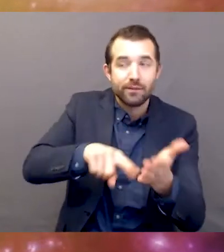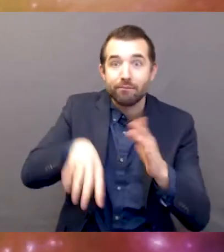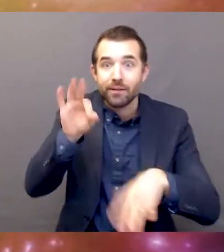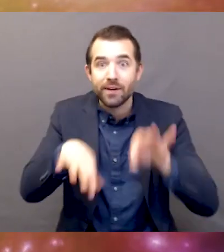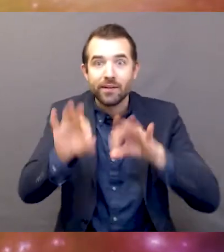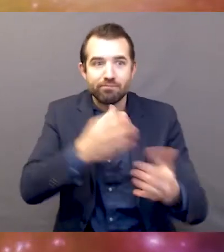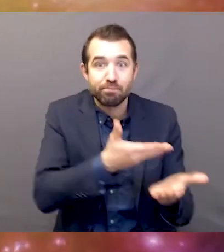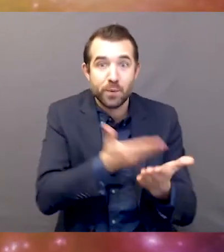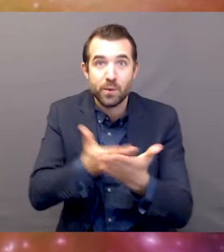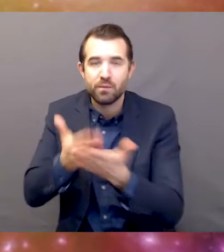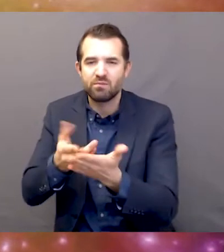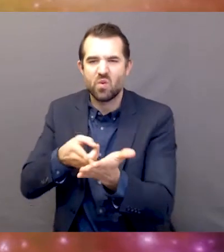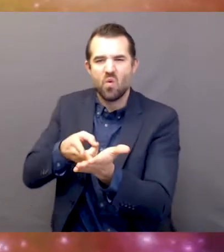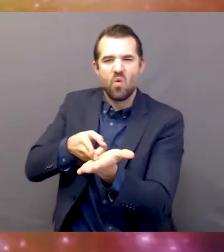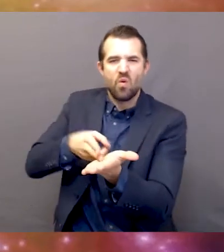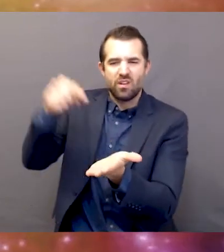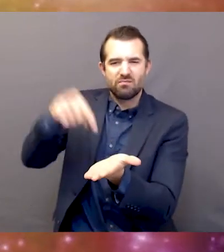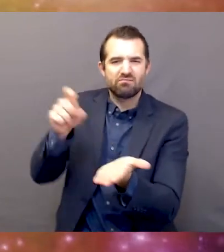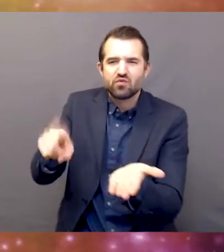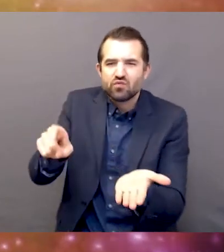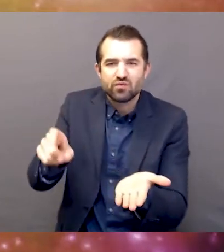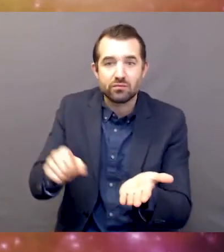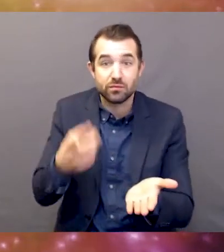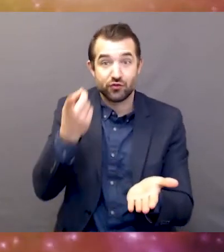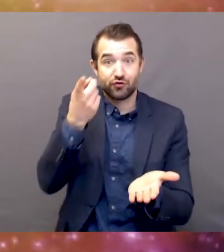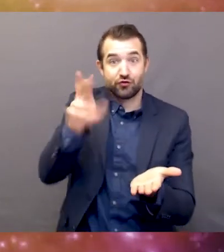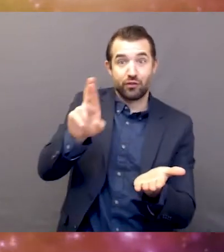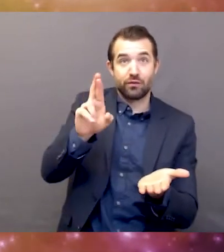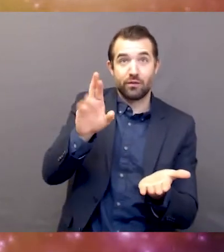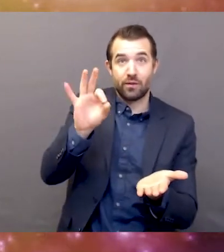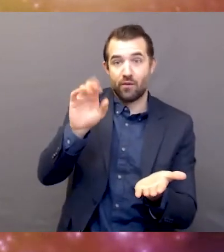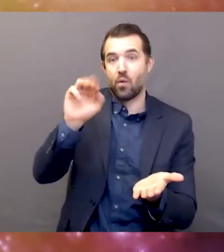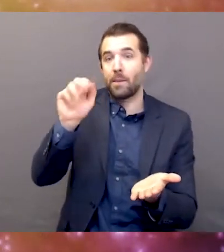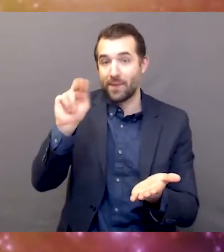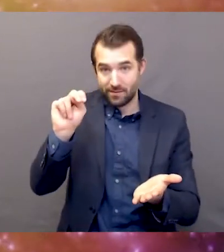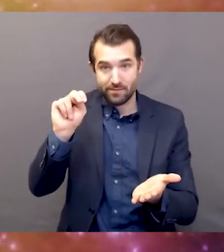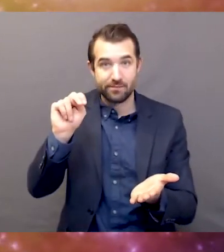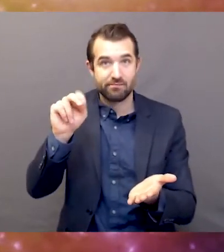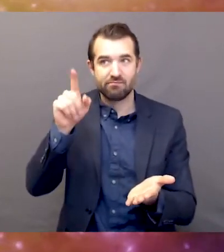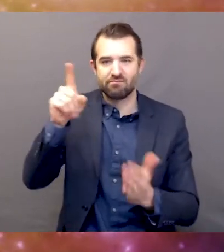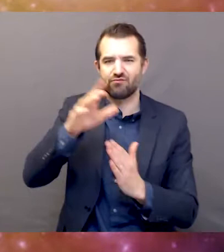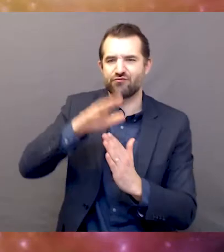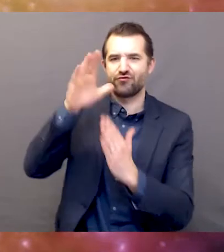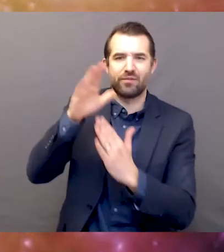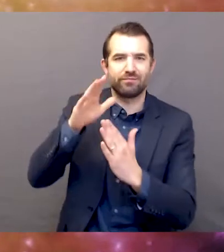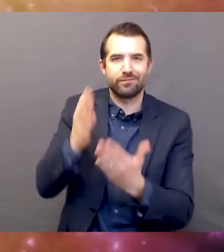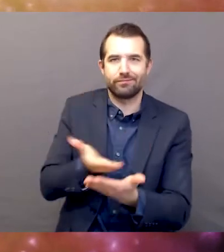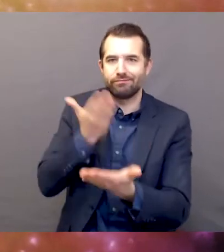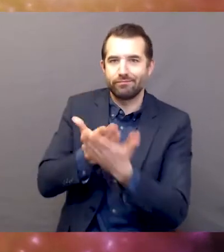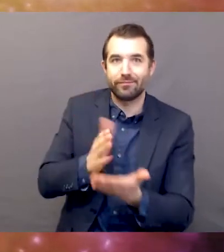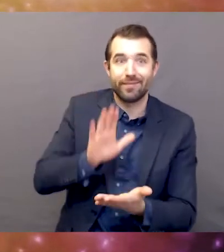darkness. Dr. Forman's work embodies the highest standards of Smithsonian scholarship. His